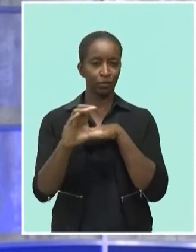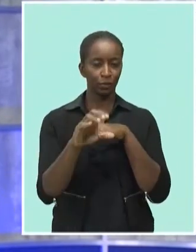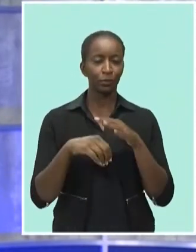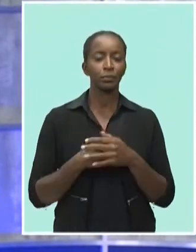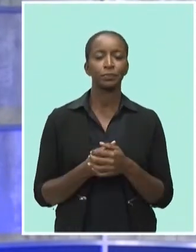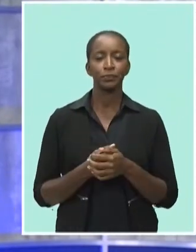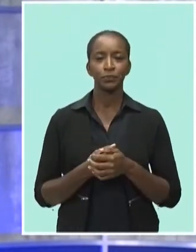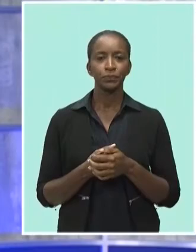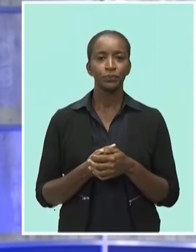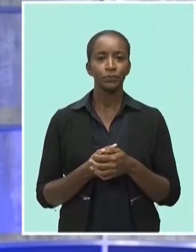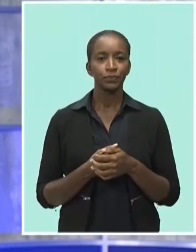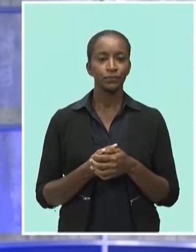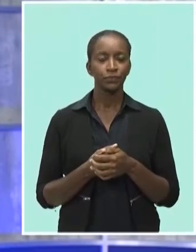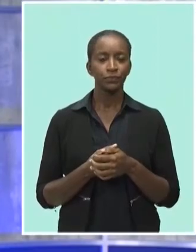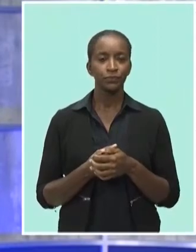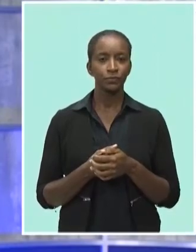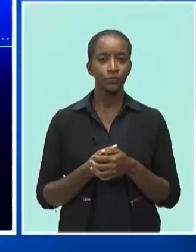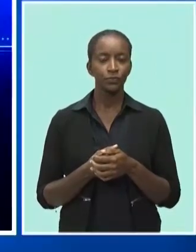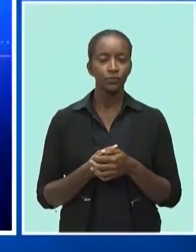TV.